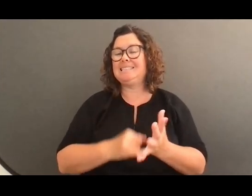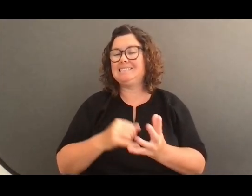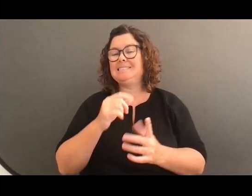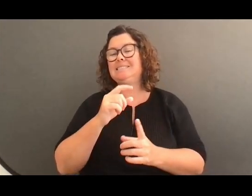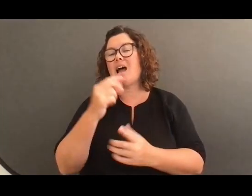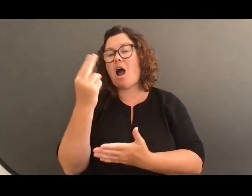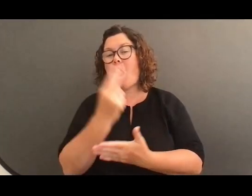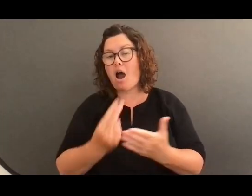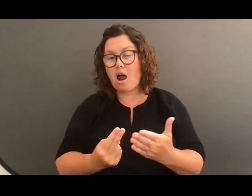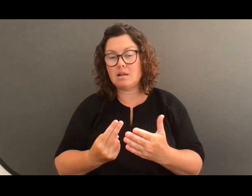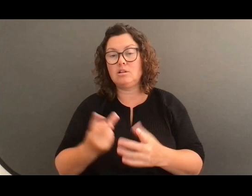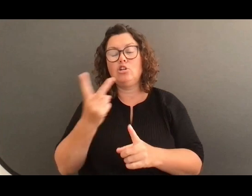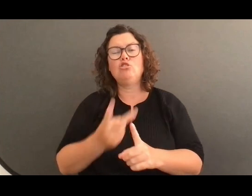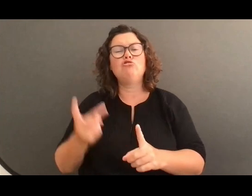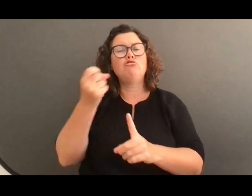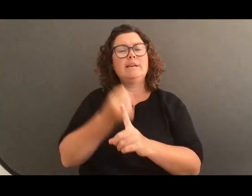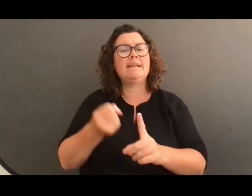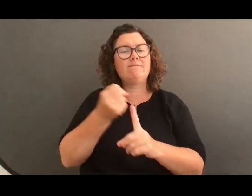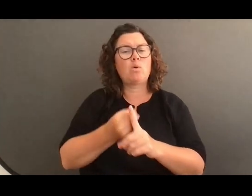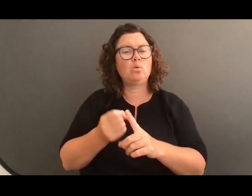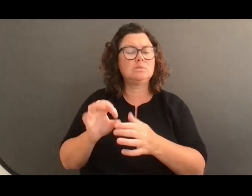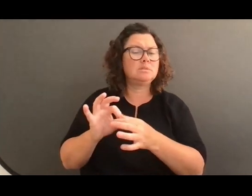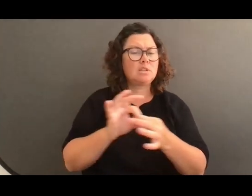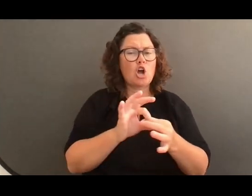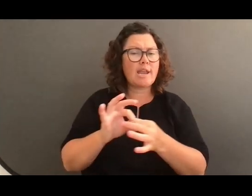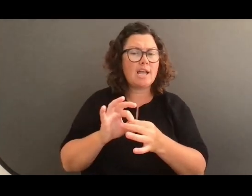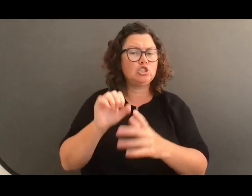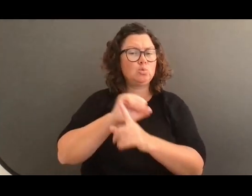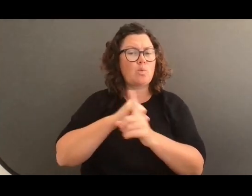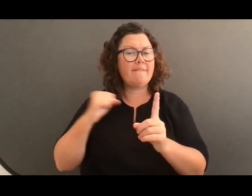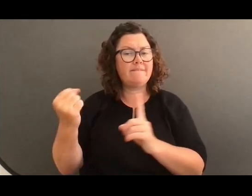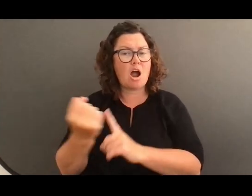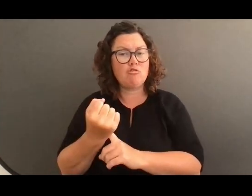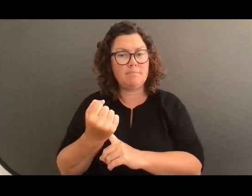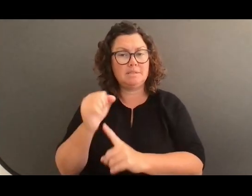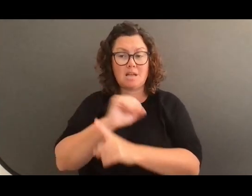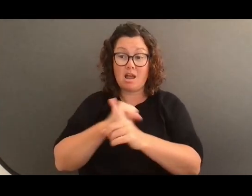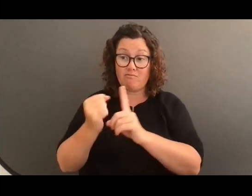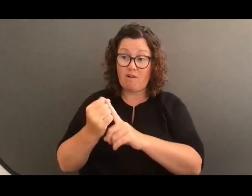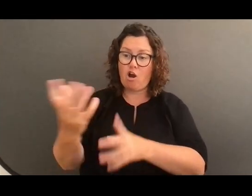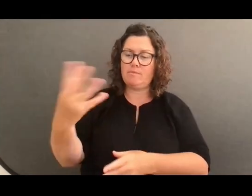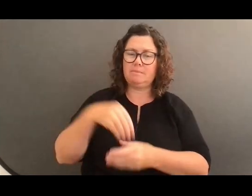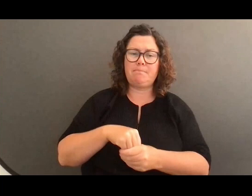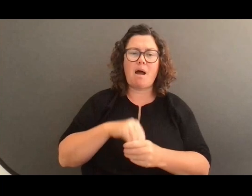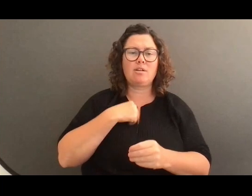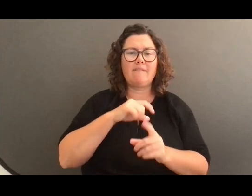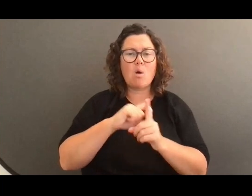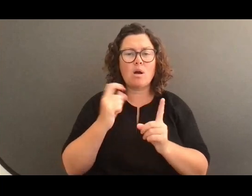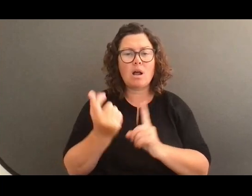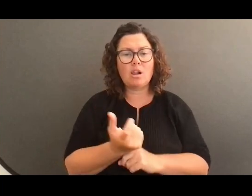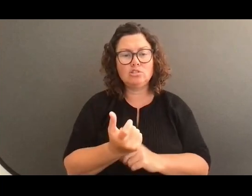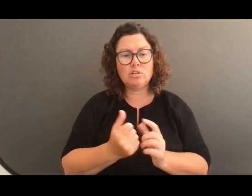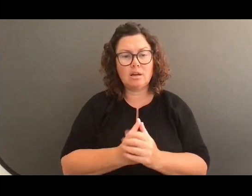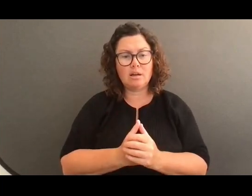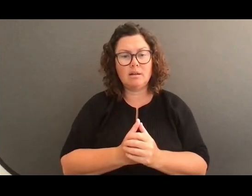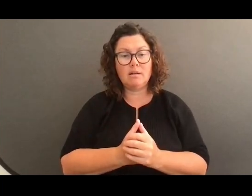culture. And that was a really important point, I think, that our environment is part of our culture. There is a concept that we use the visual